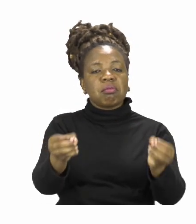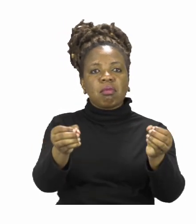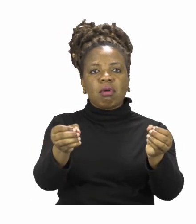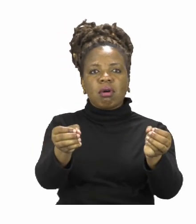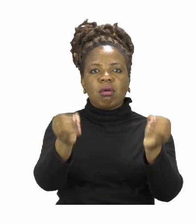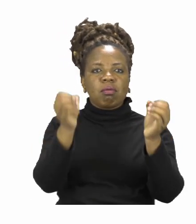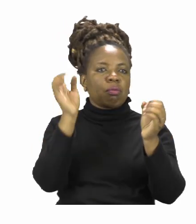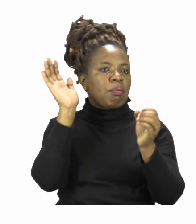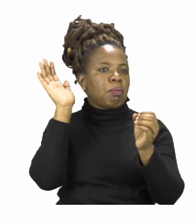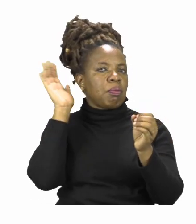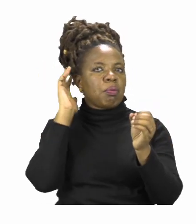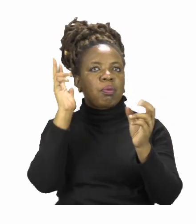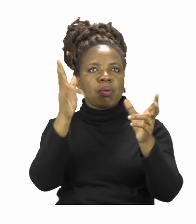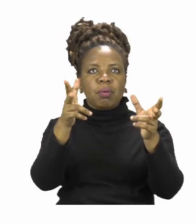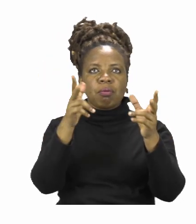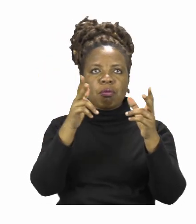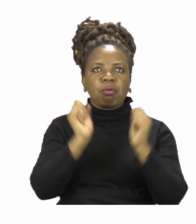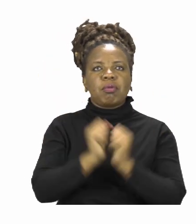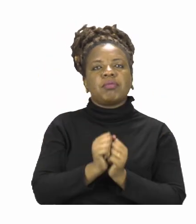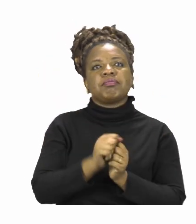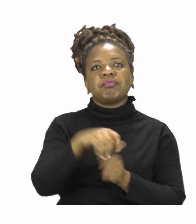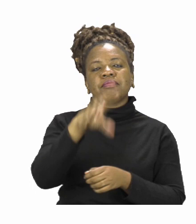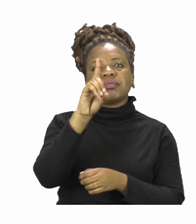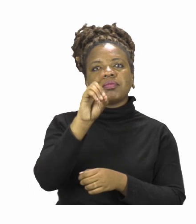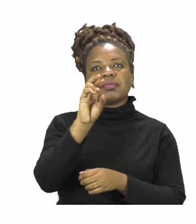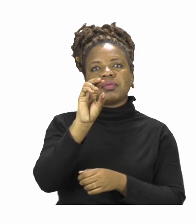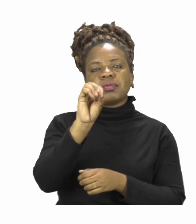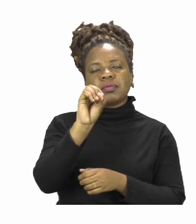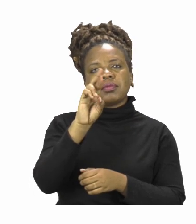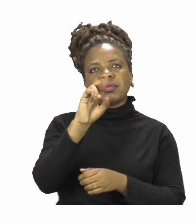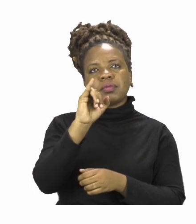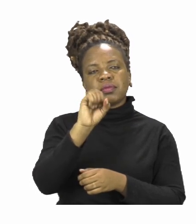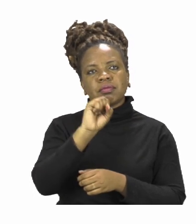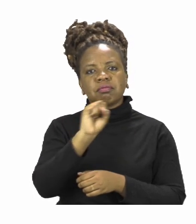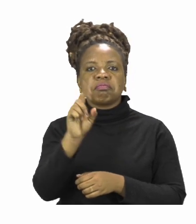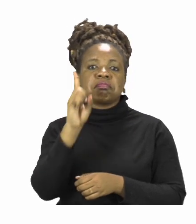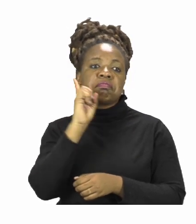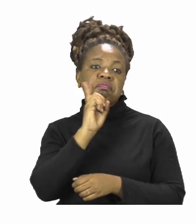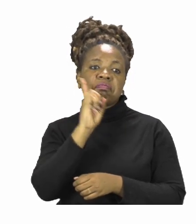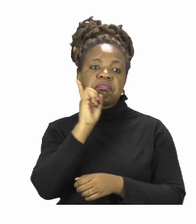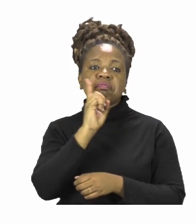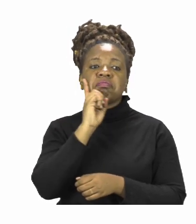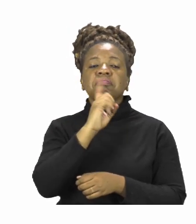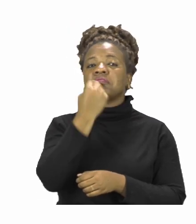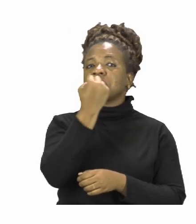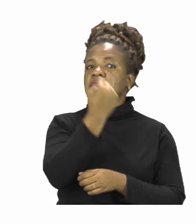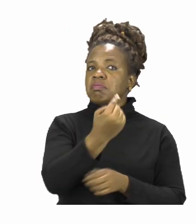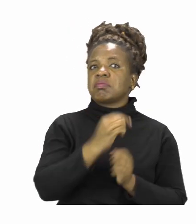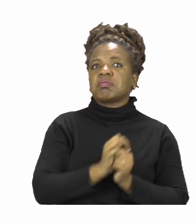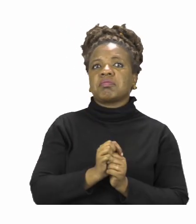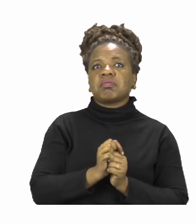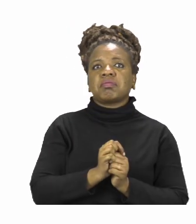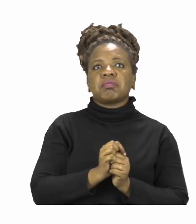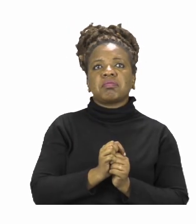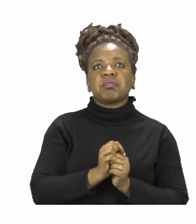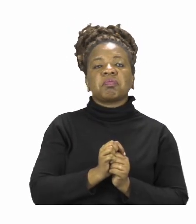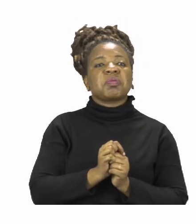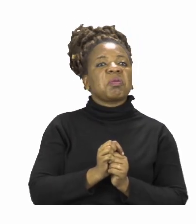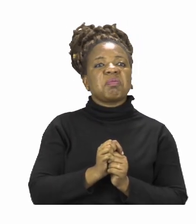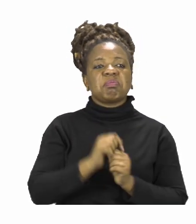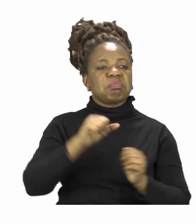can take care of herself and that being HIV positive doesn't make her any